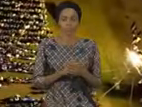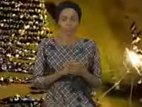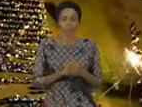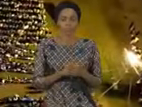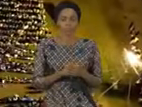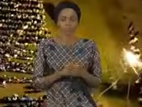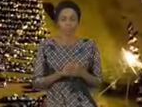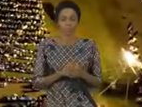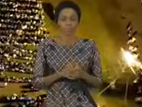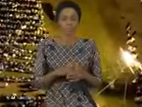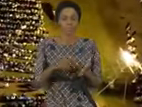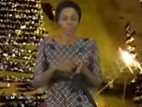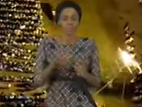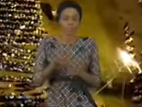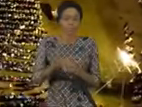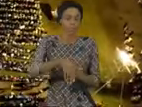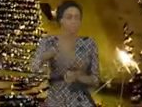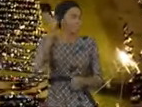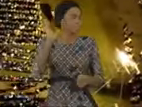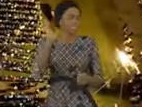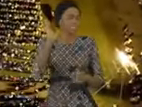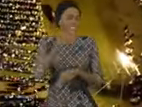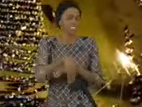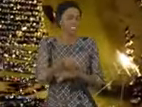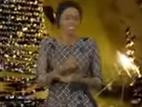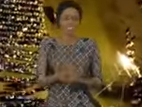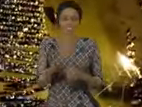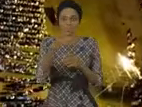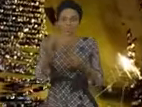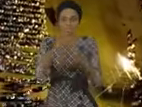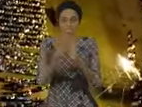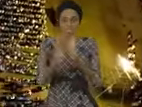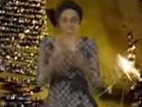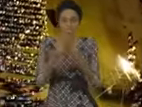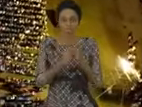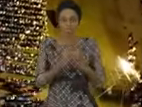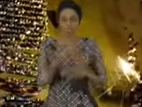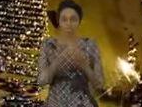explosion night. You will get your own in Jesus' name.